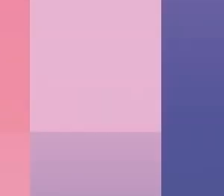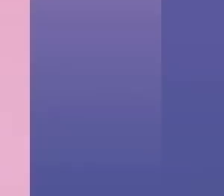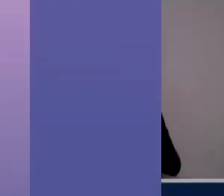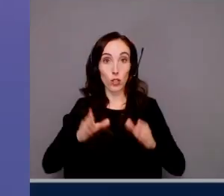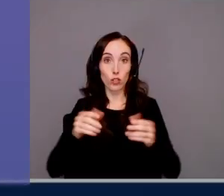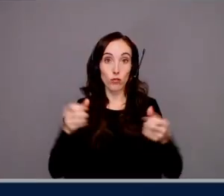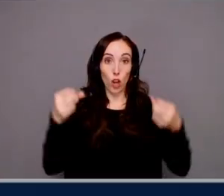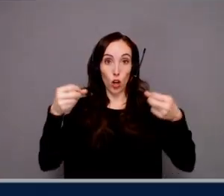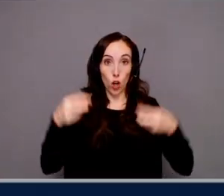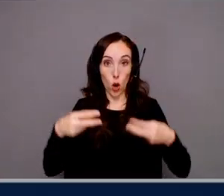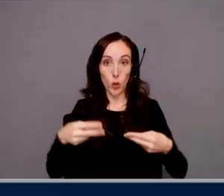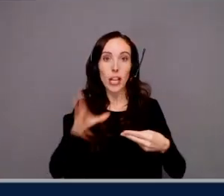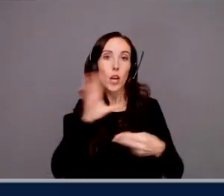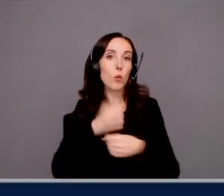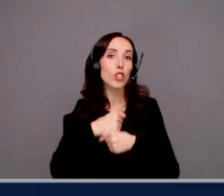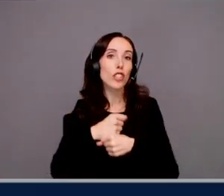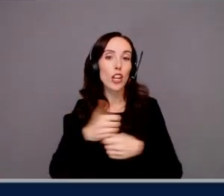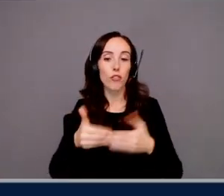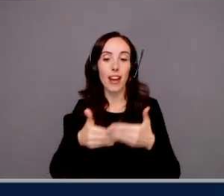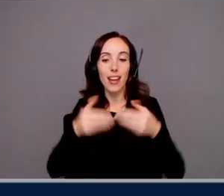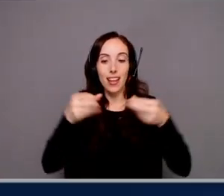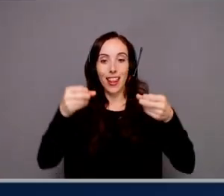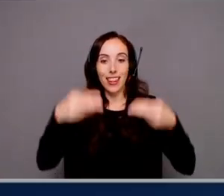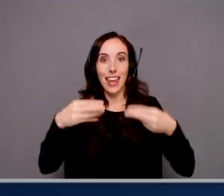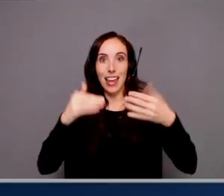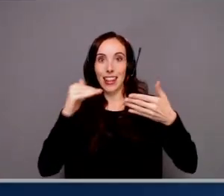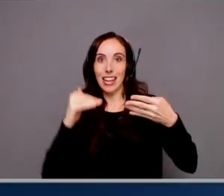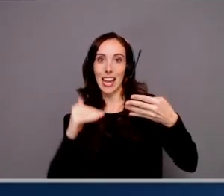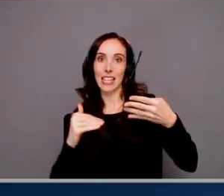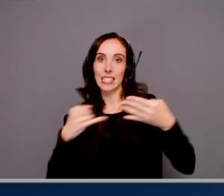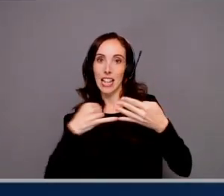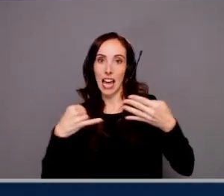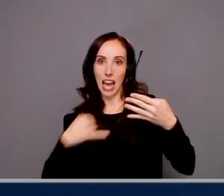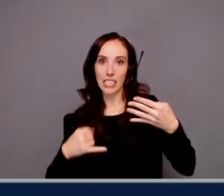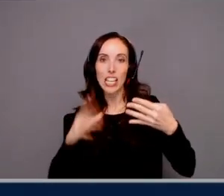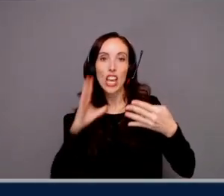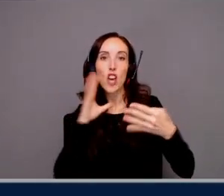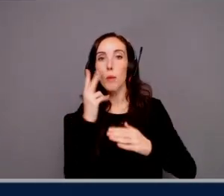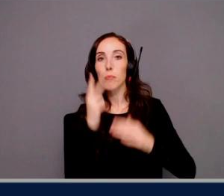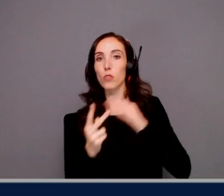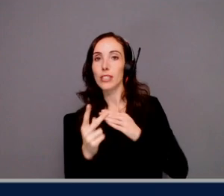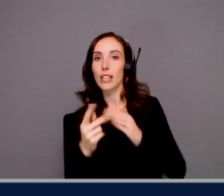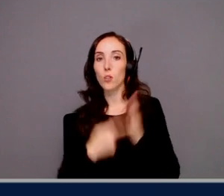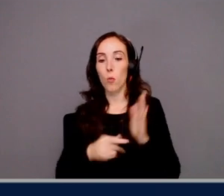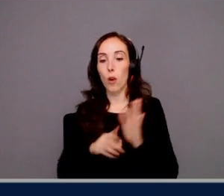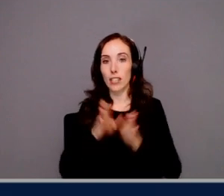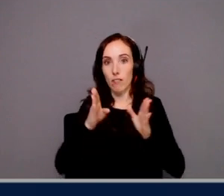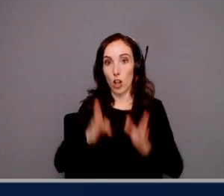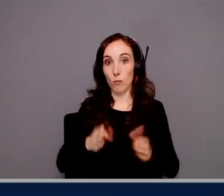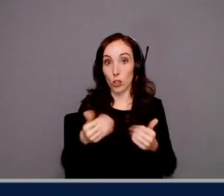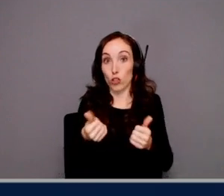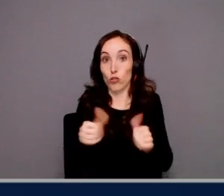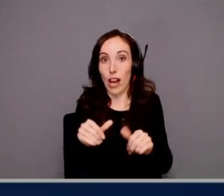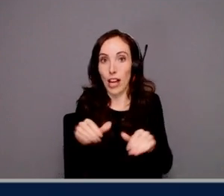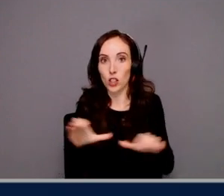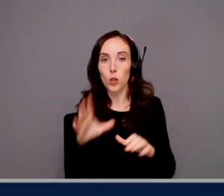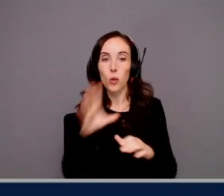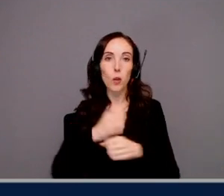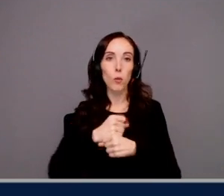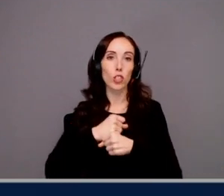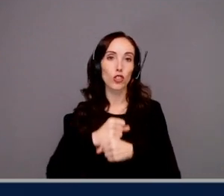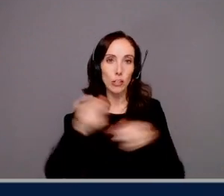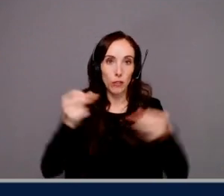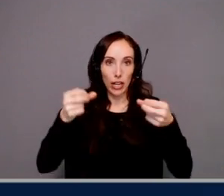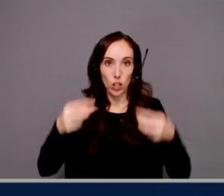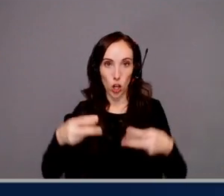generate the next lines of code for them. So it kind of predicts what the developer is trying to do and it generates the code. So it helps with that. If you already